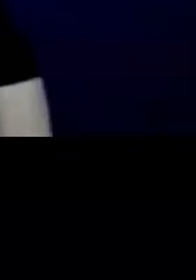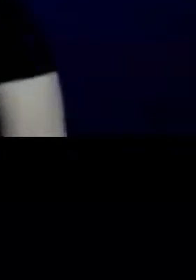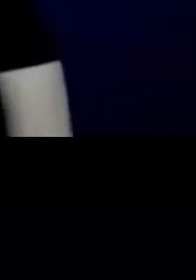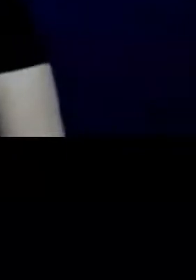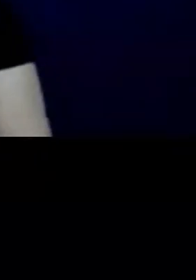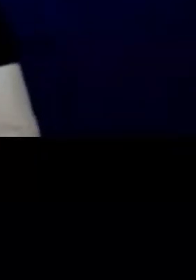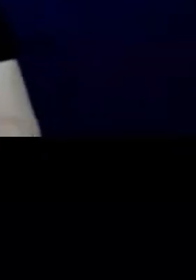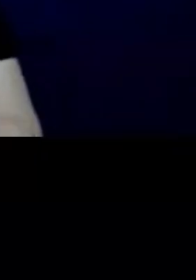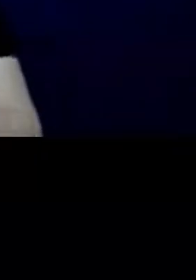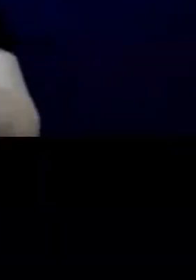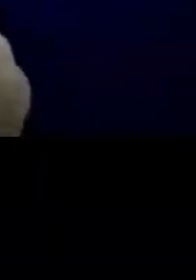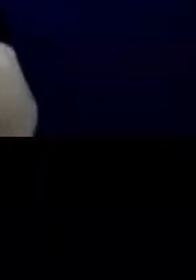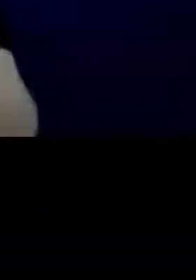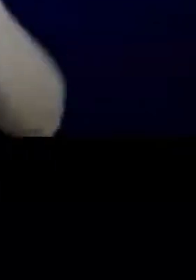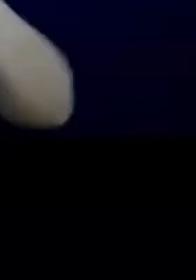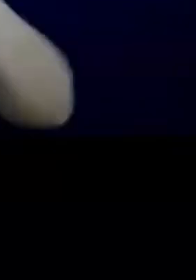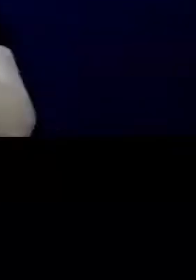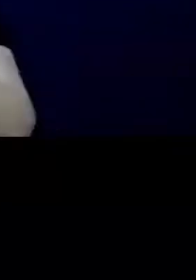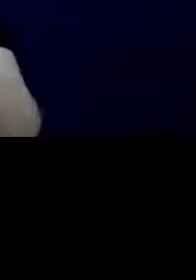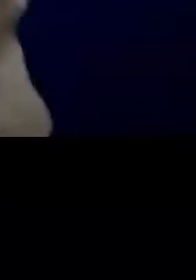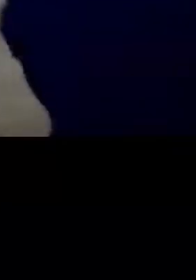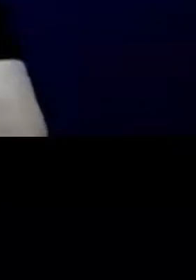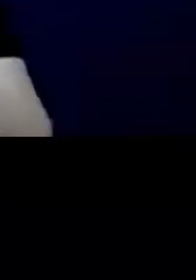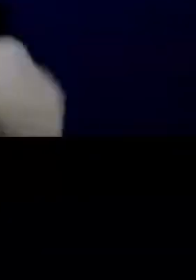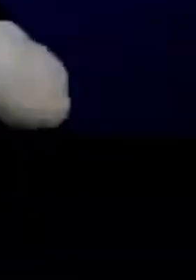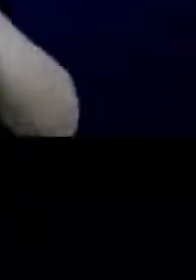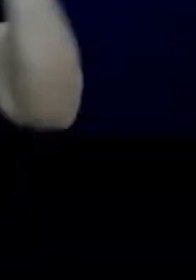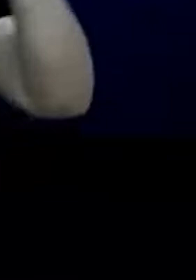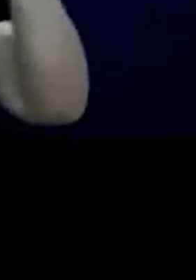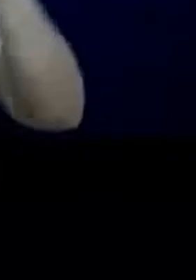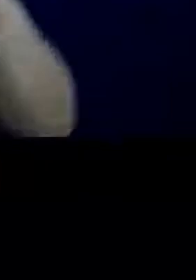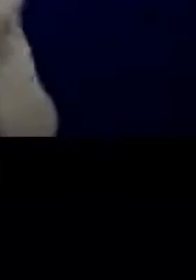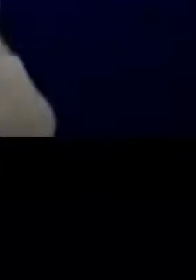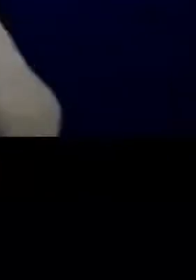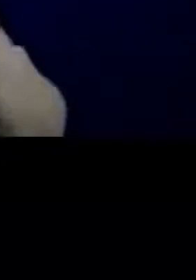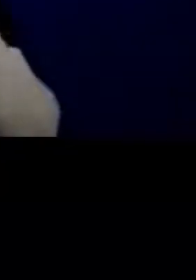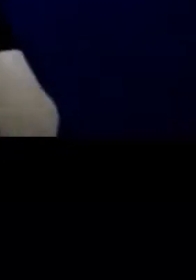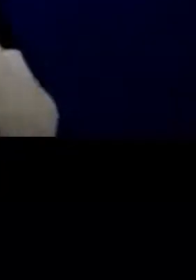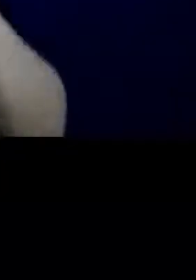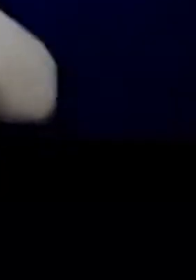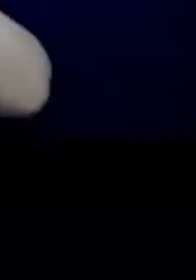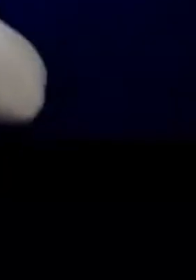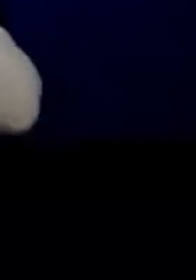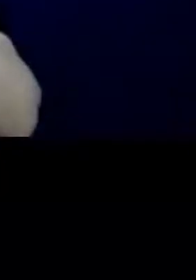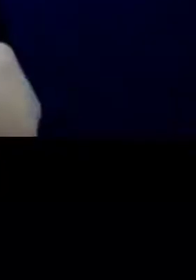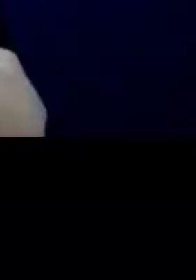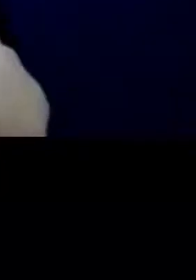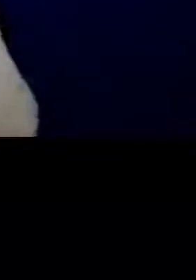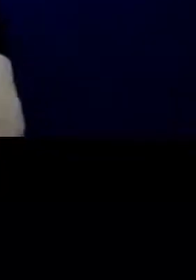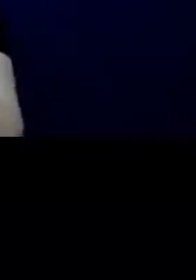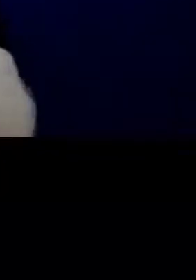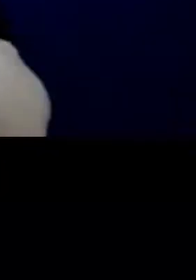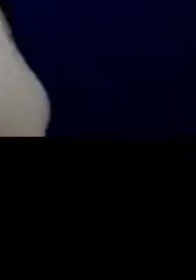Welcome back, everyone. And I'm pleased to announce the second session of the Living Through Touch Symposium, which will be focused